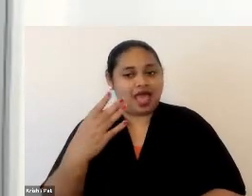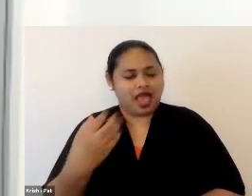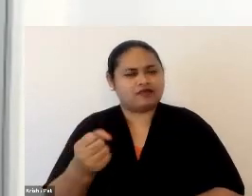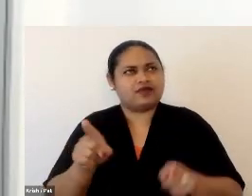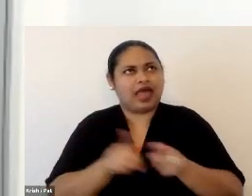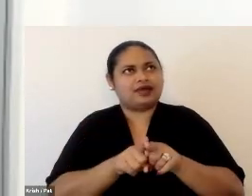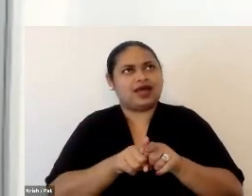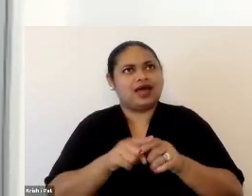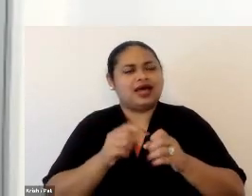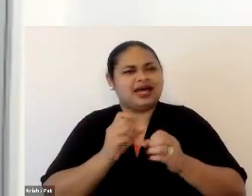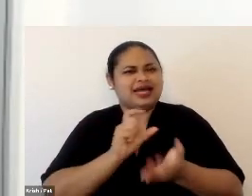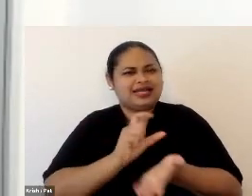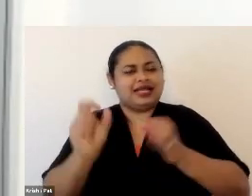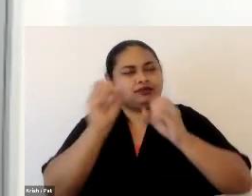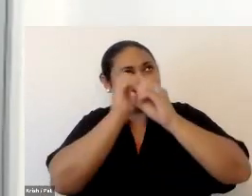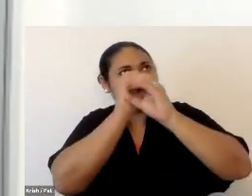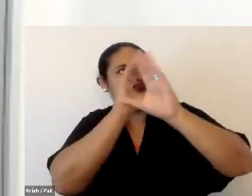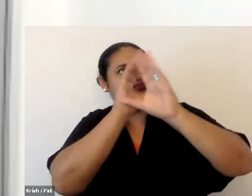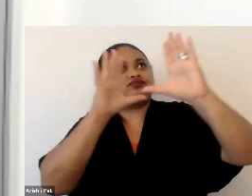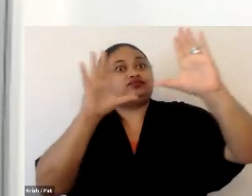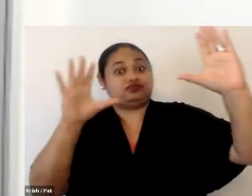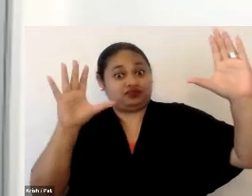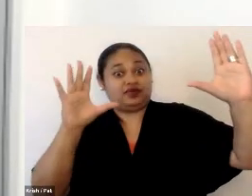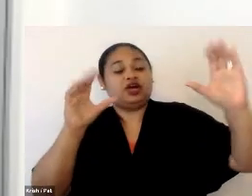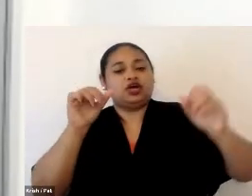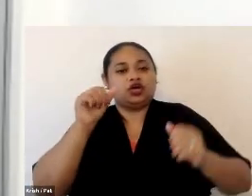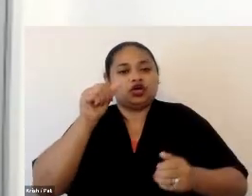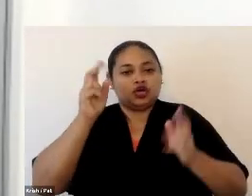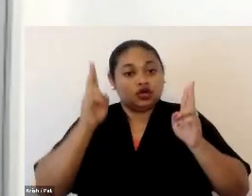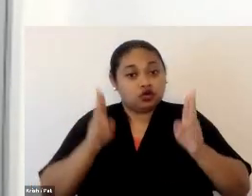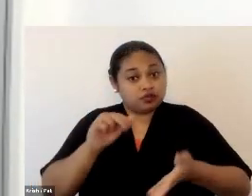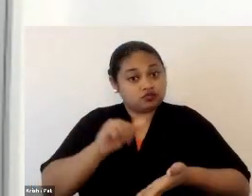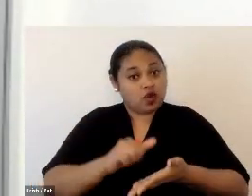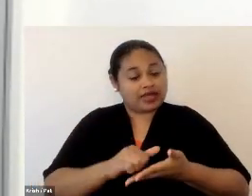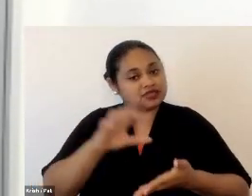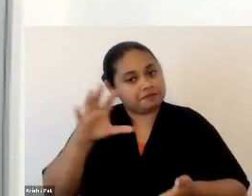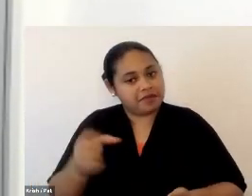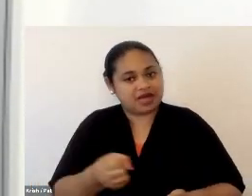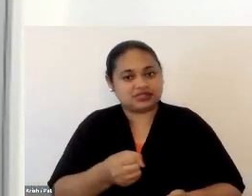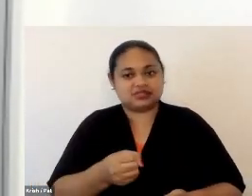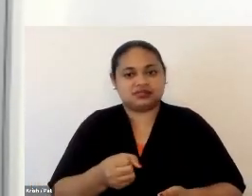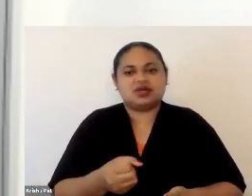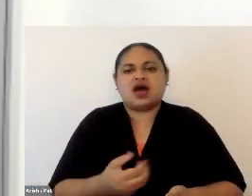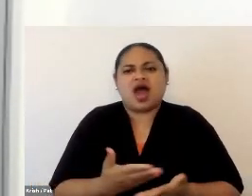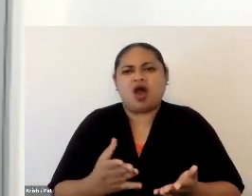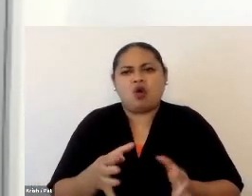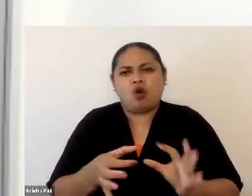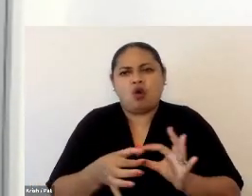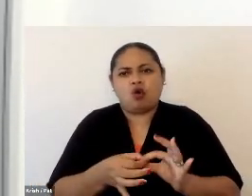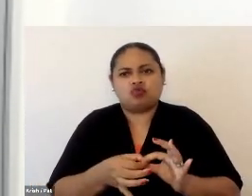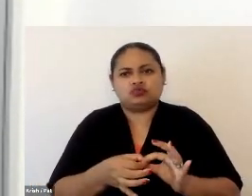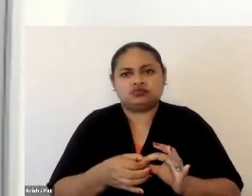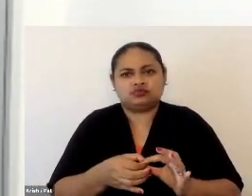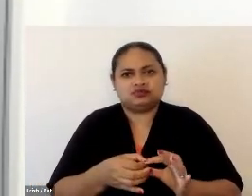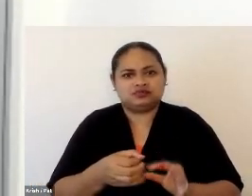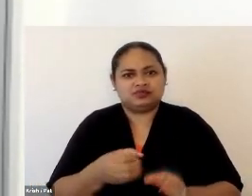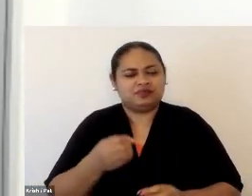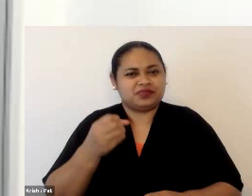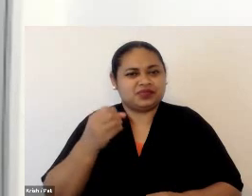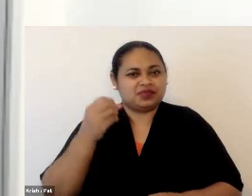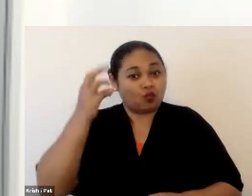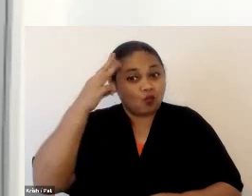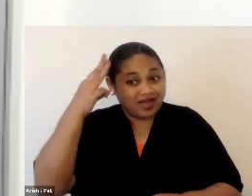vision that human rights be baked into the design of artificial intelligence and other new